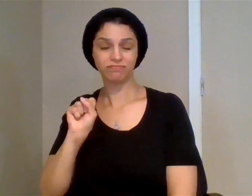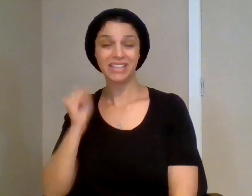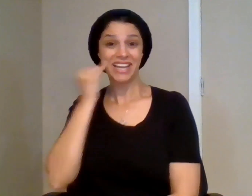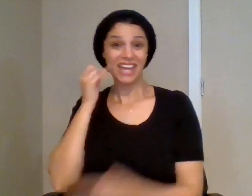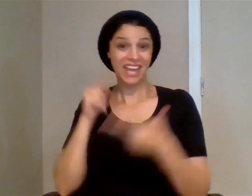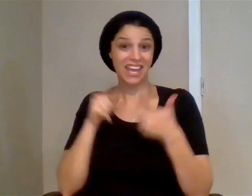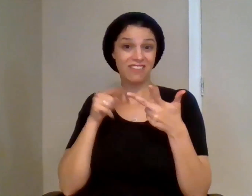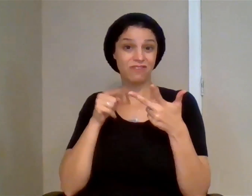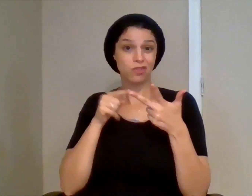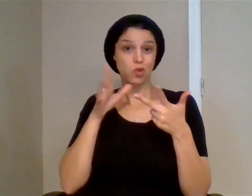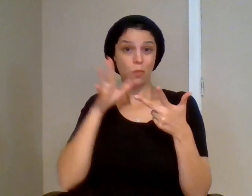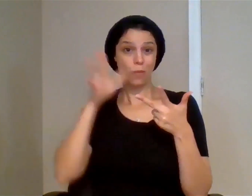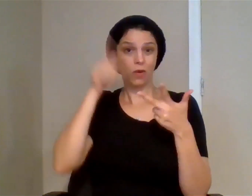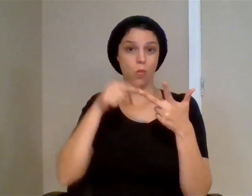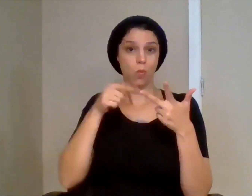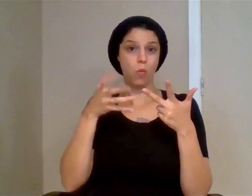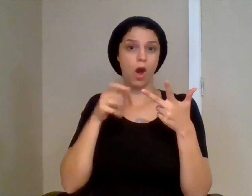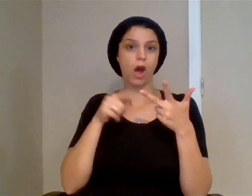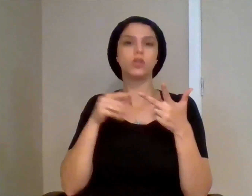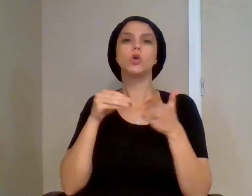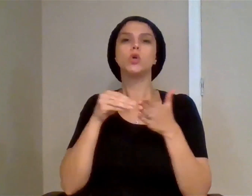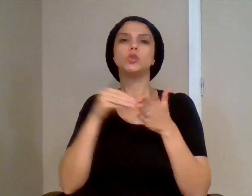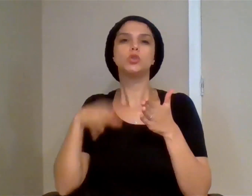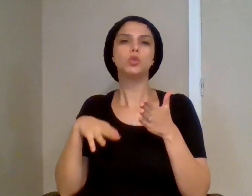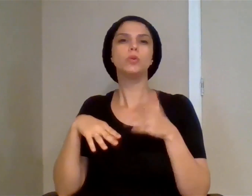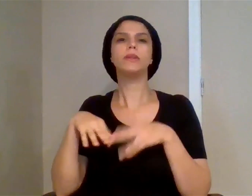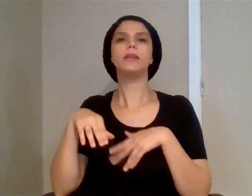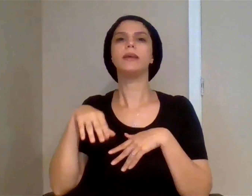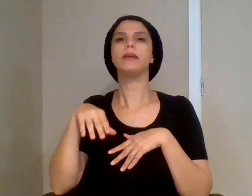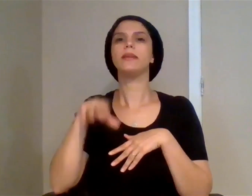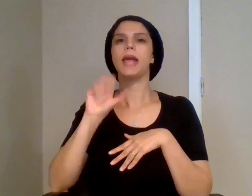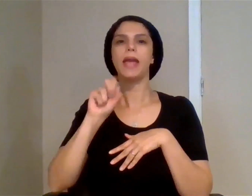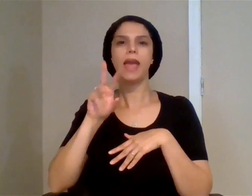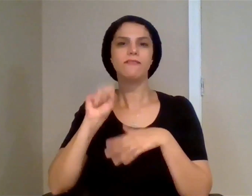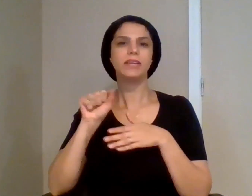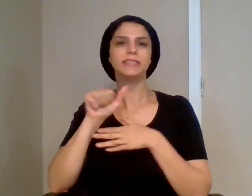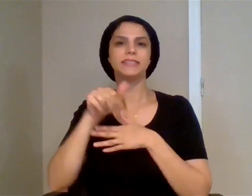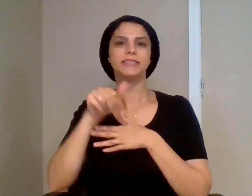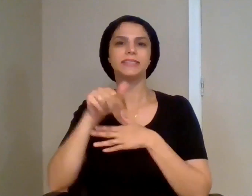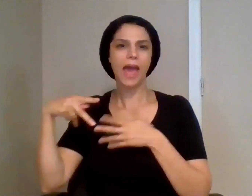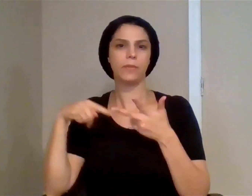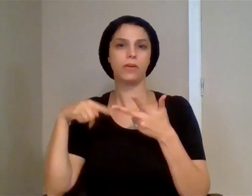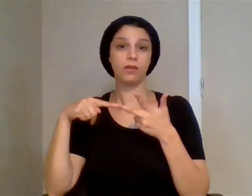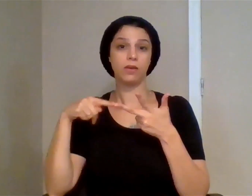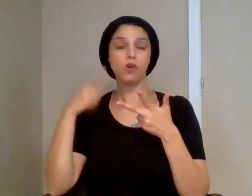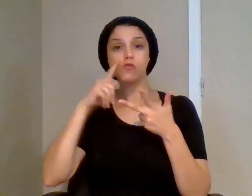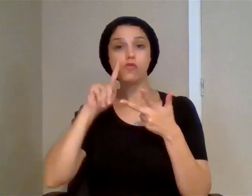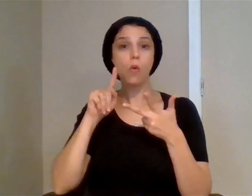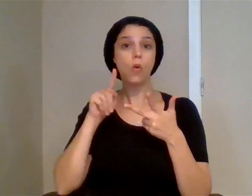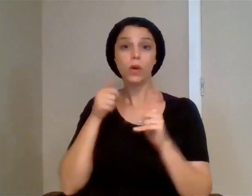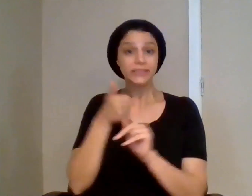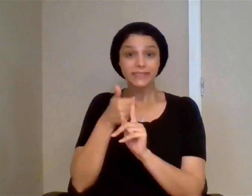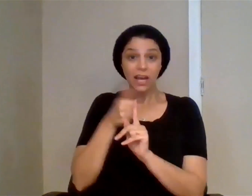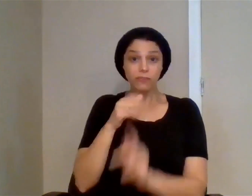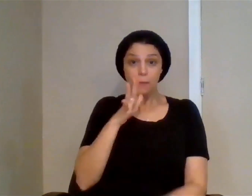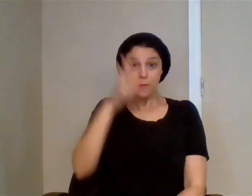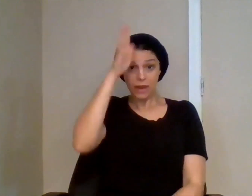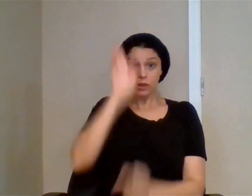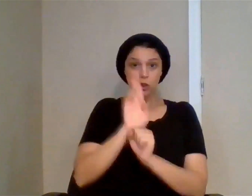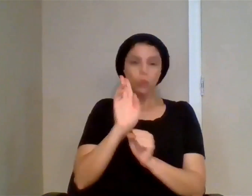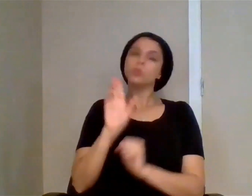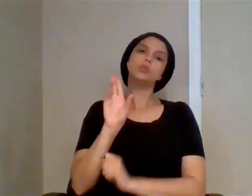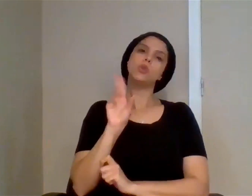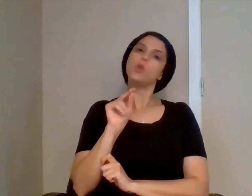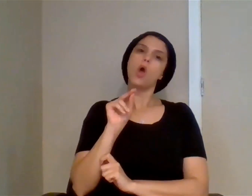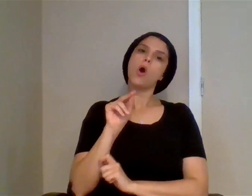the Canvas student app, not that you're going to be using it that often, but so that your child can use it in the example that Jenny just showed to